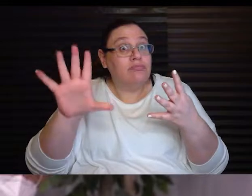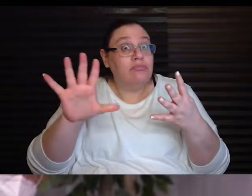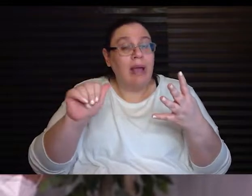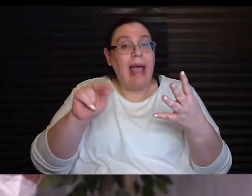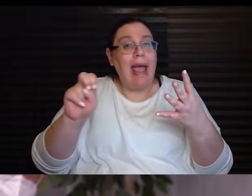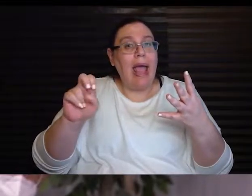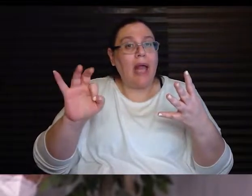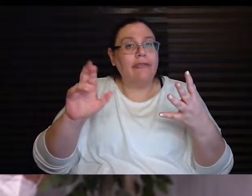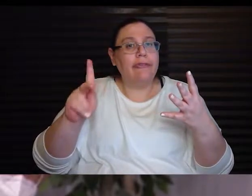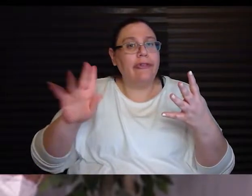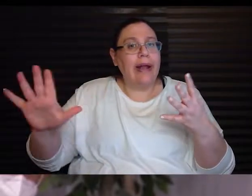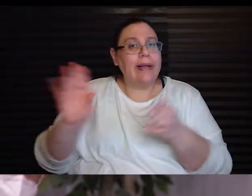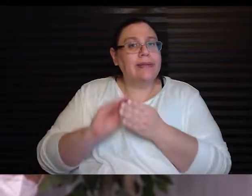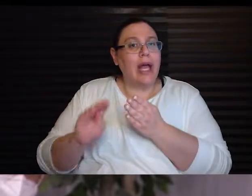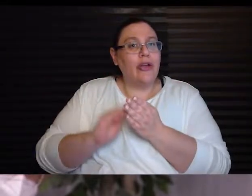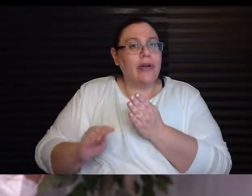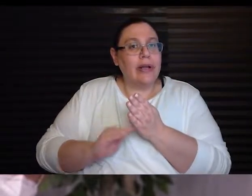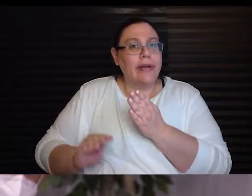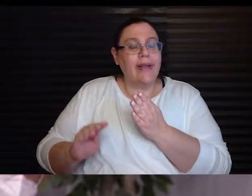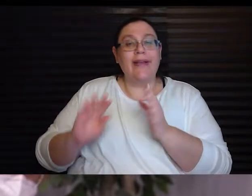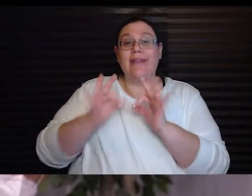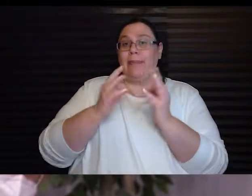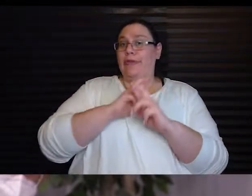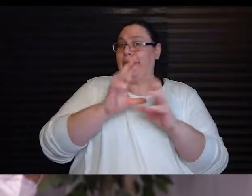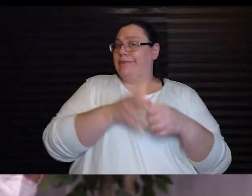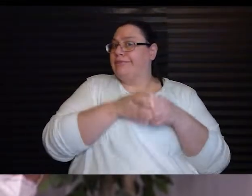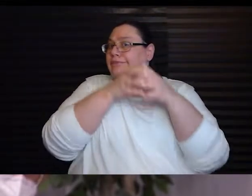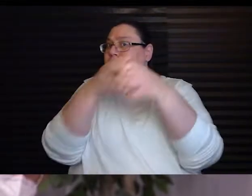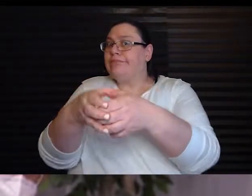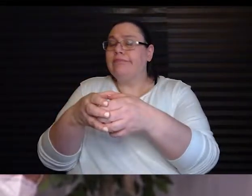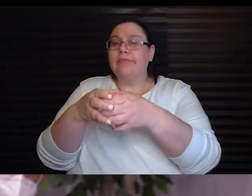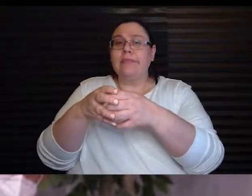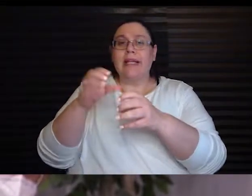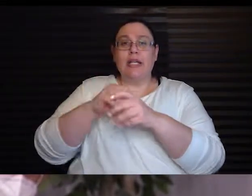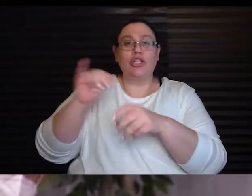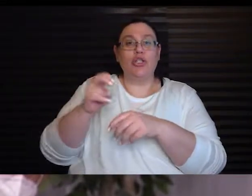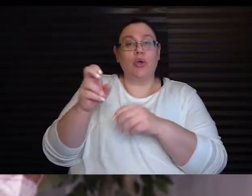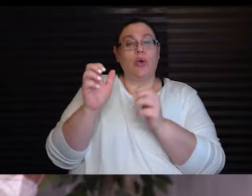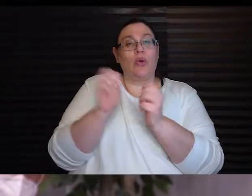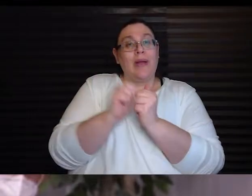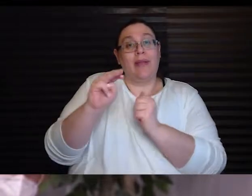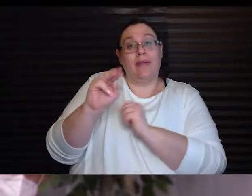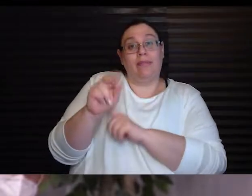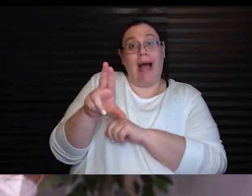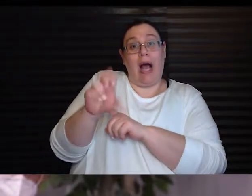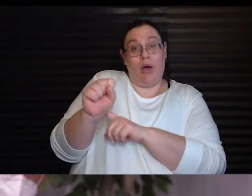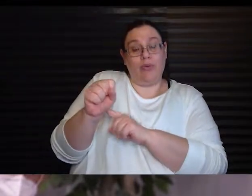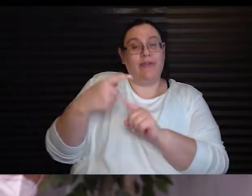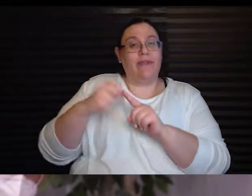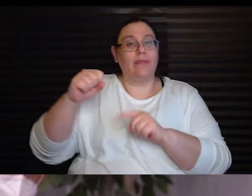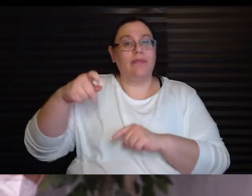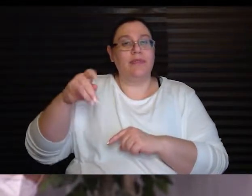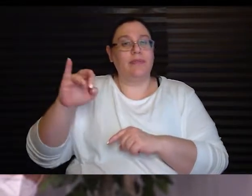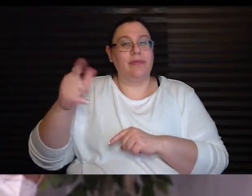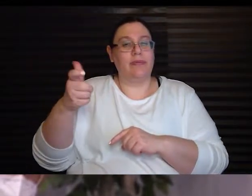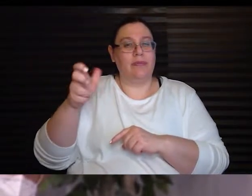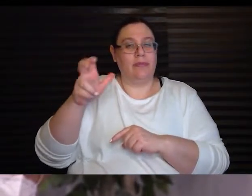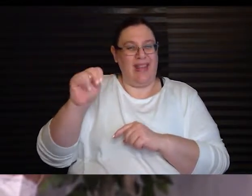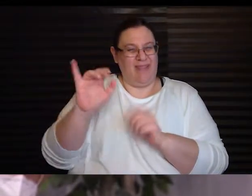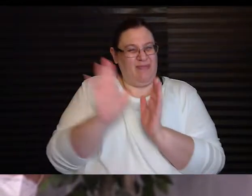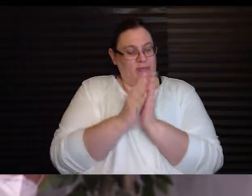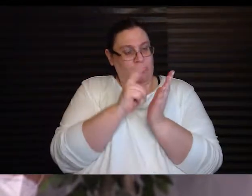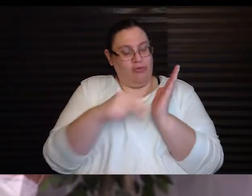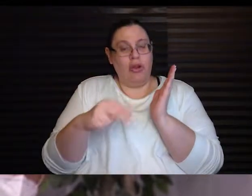Our family prepared for our trip to Poland in June with Art Spiegelman's graphic novel, Mouse, which was banned